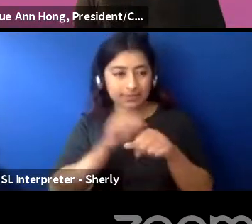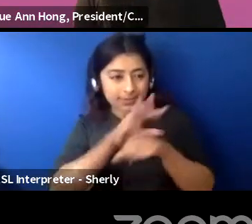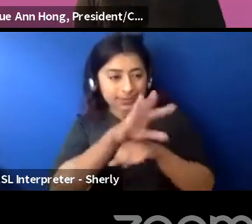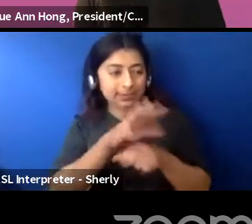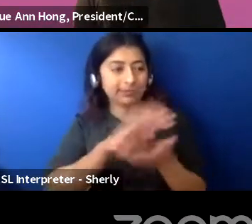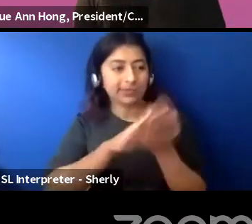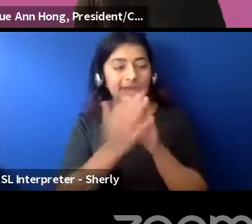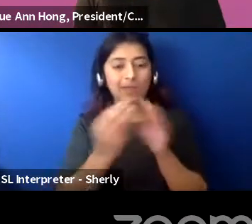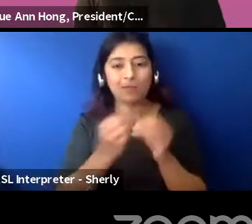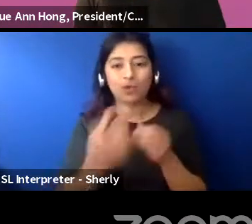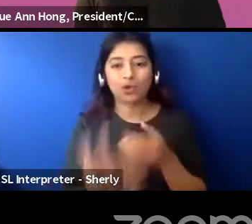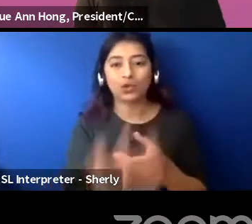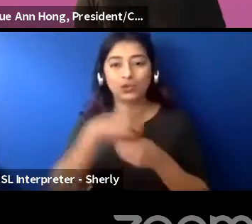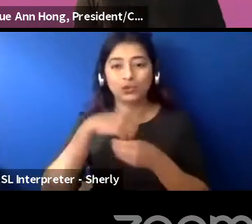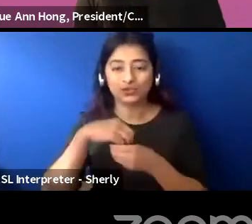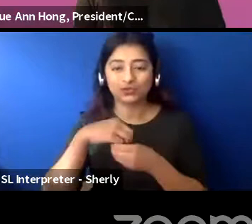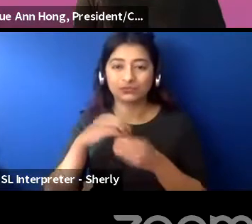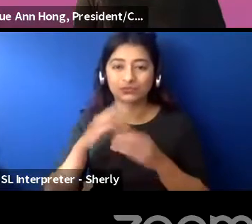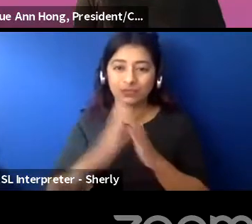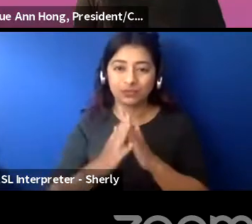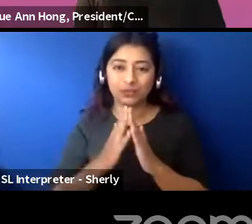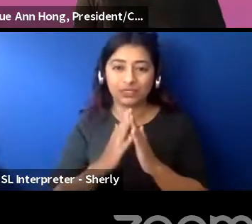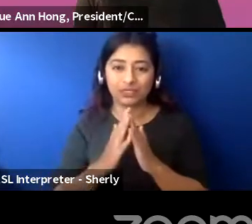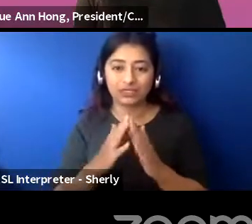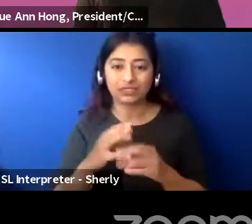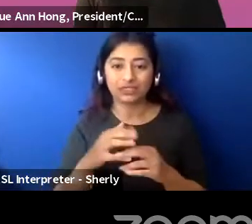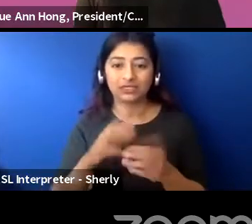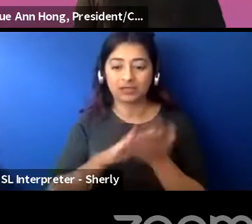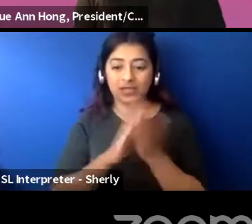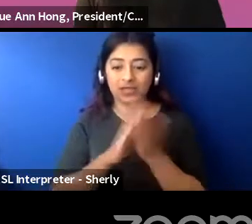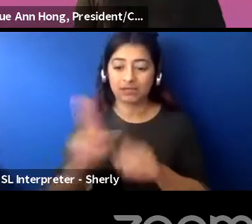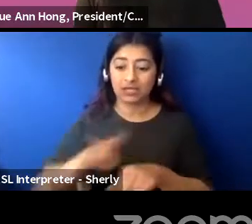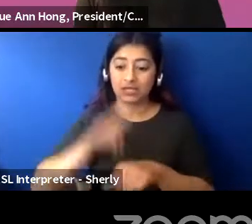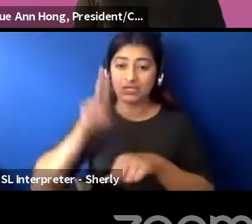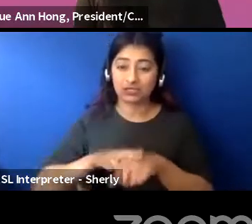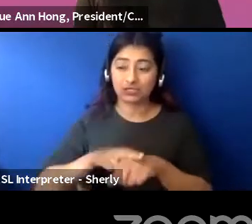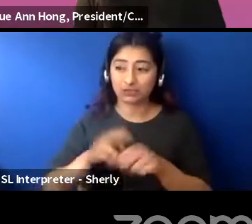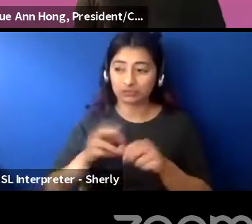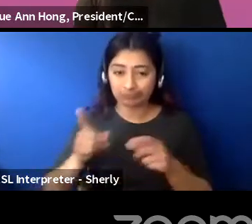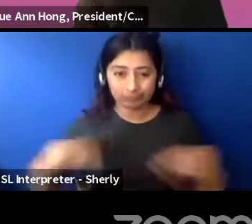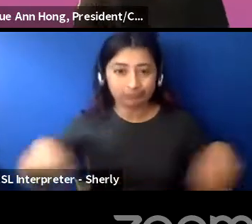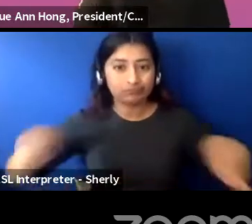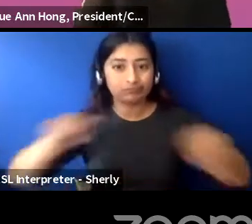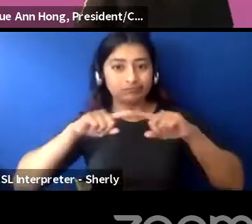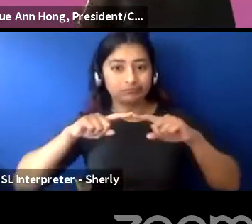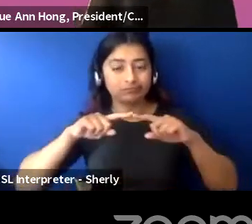inclusive community, into a nation where all of us are accepted.